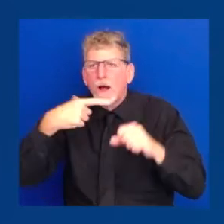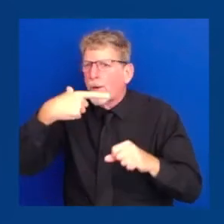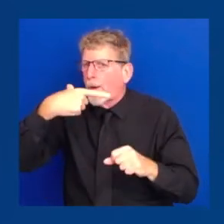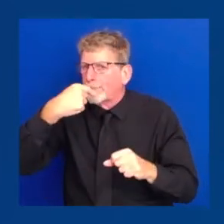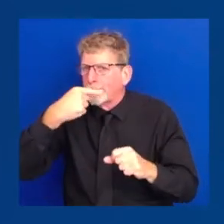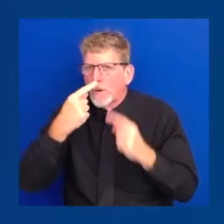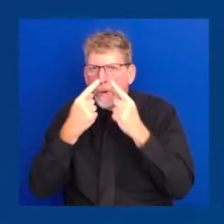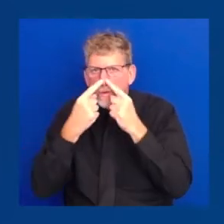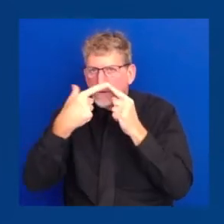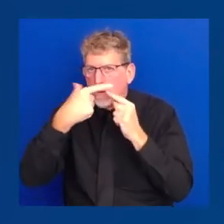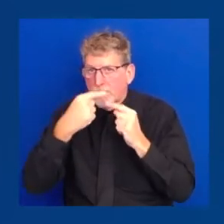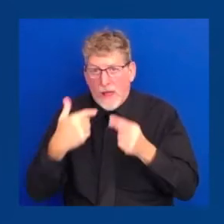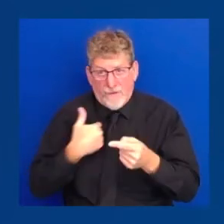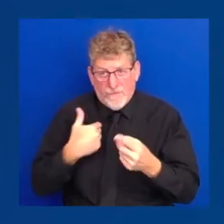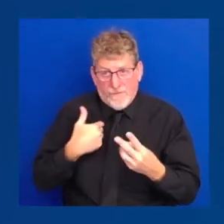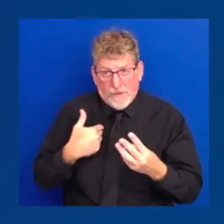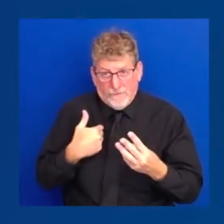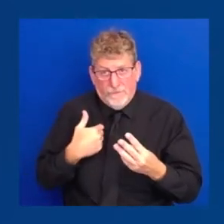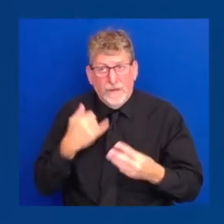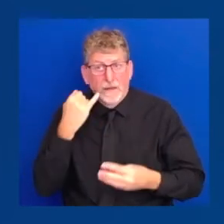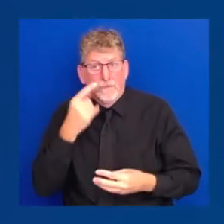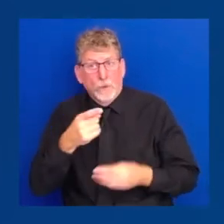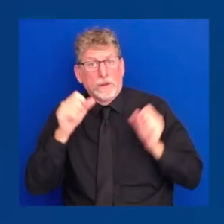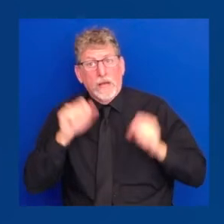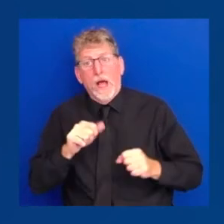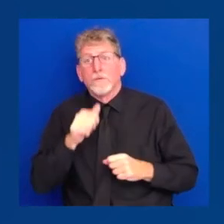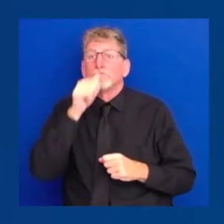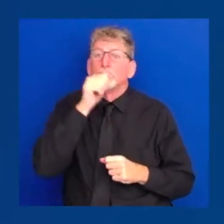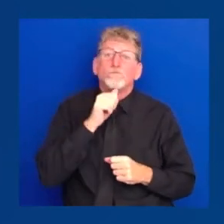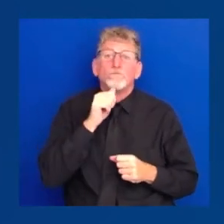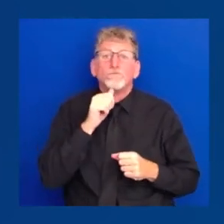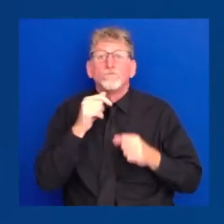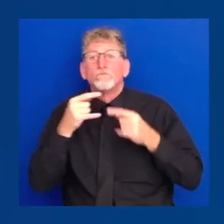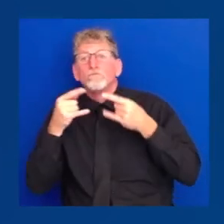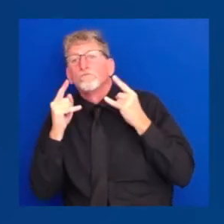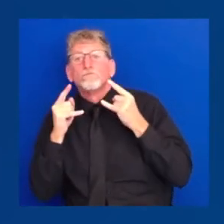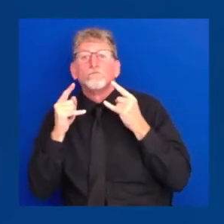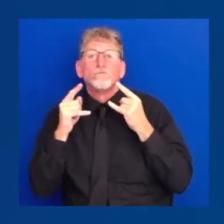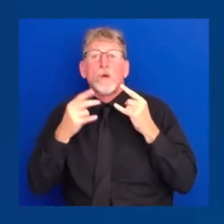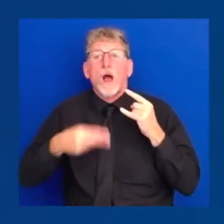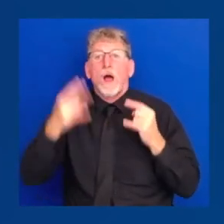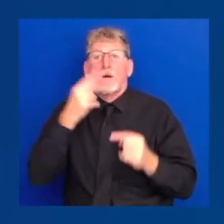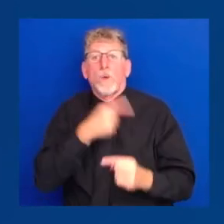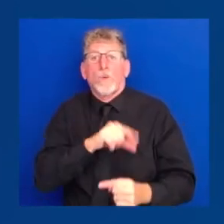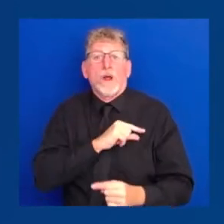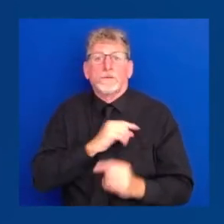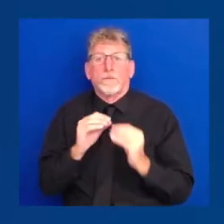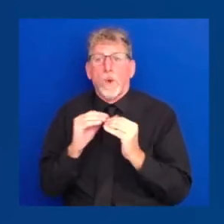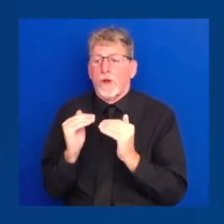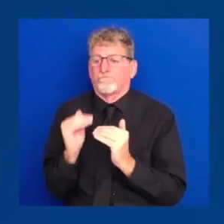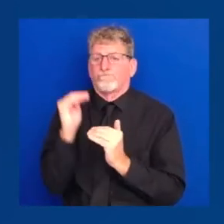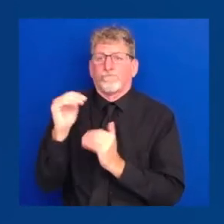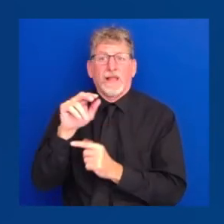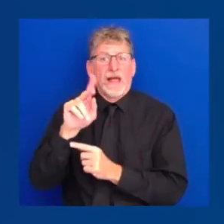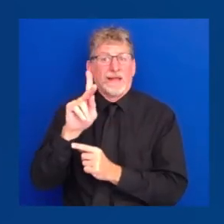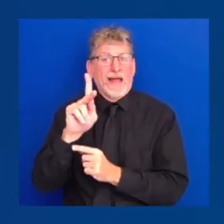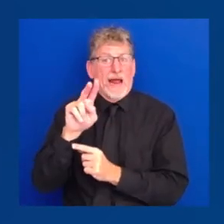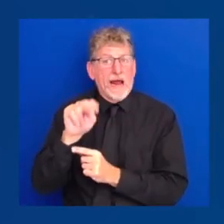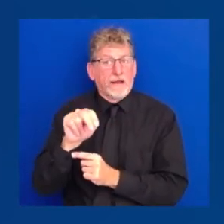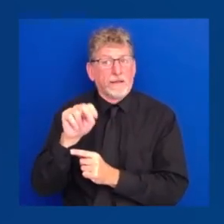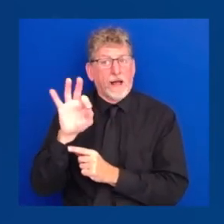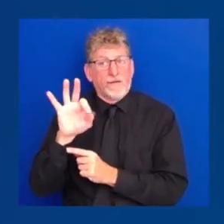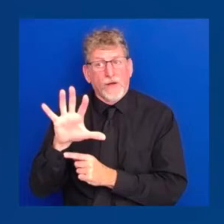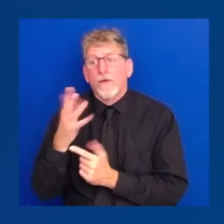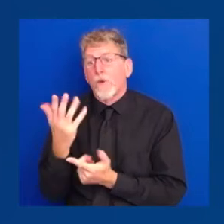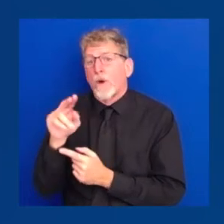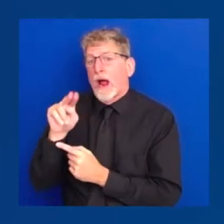period of time, those are always preferred. So those would be your N95s and your KN95s, and then as well your surgical masks. So all of those